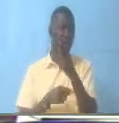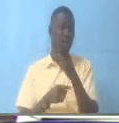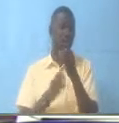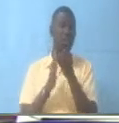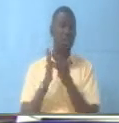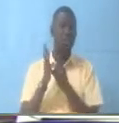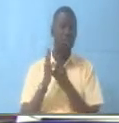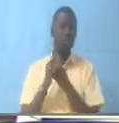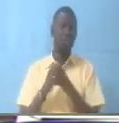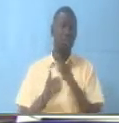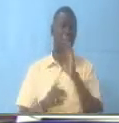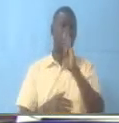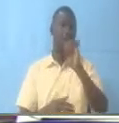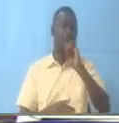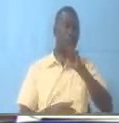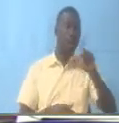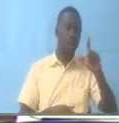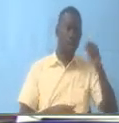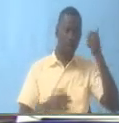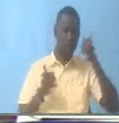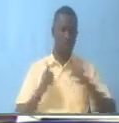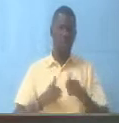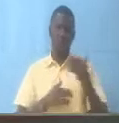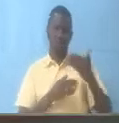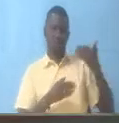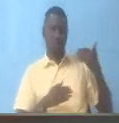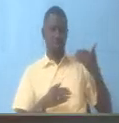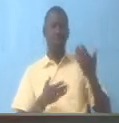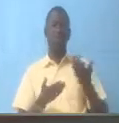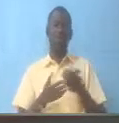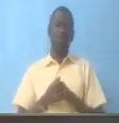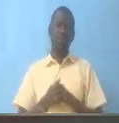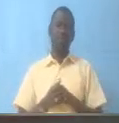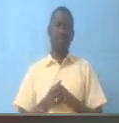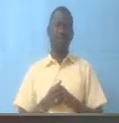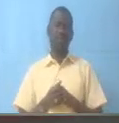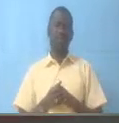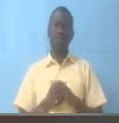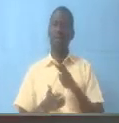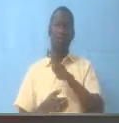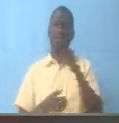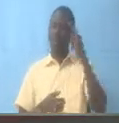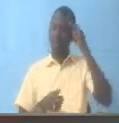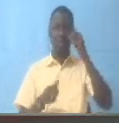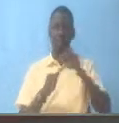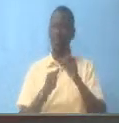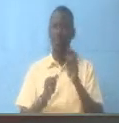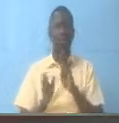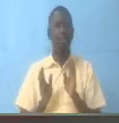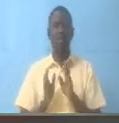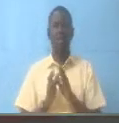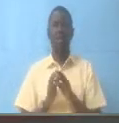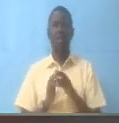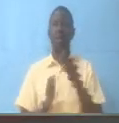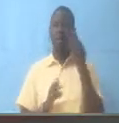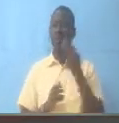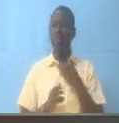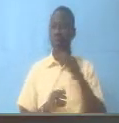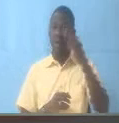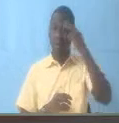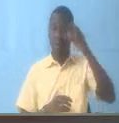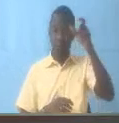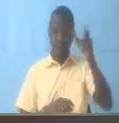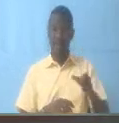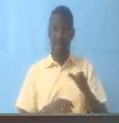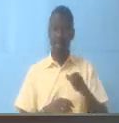nag mun ngaa fàttale ko loolu. No, I can't remember, because you see, when you're a minister, if there are rumors, you don't know about all these